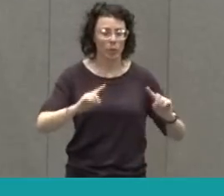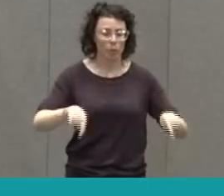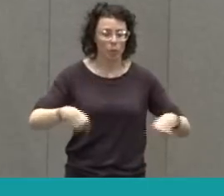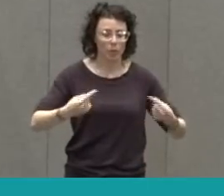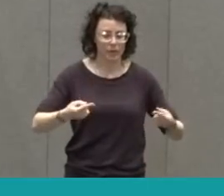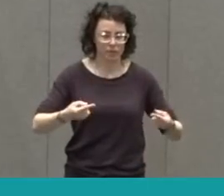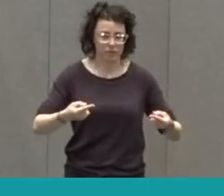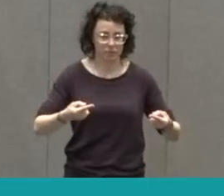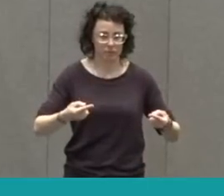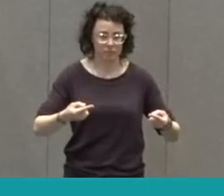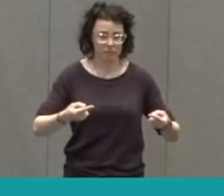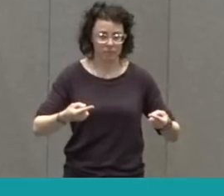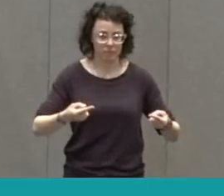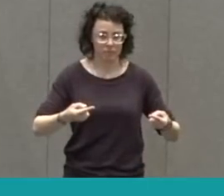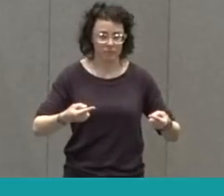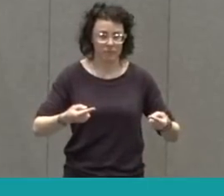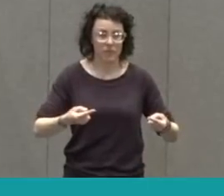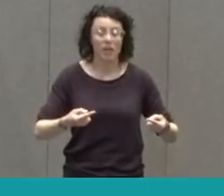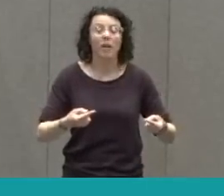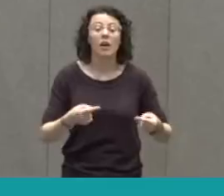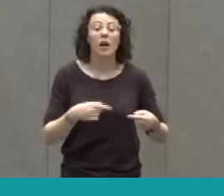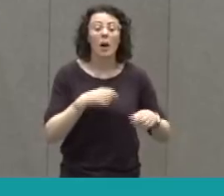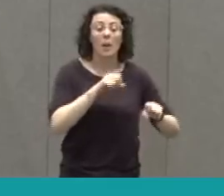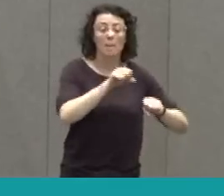bikes as there were trikes.